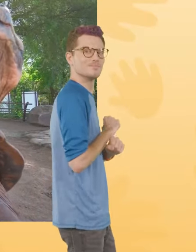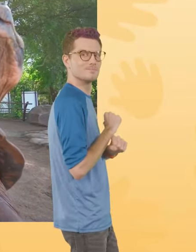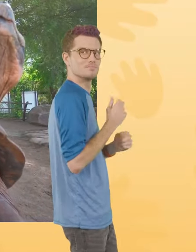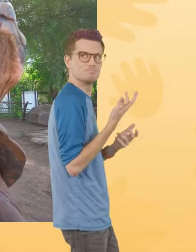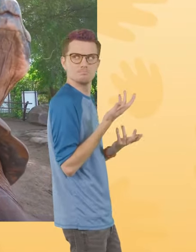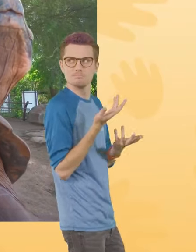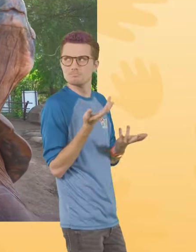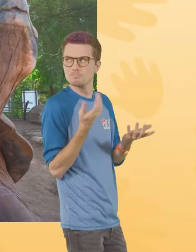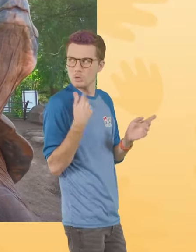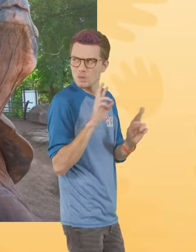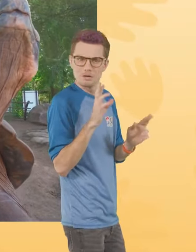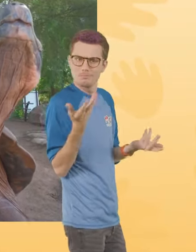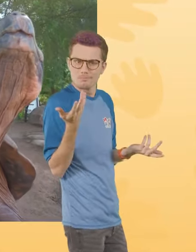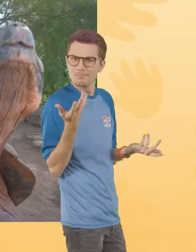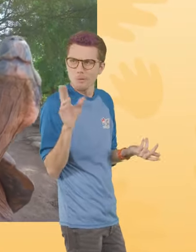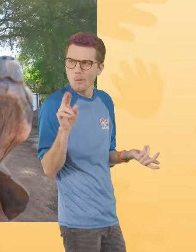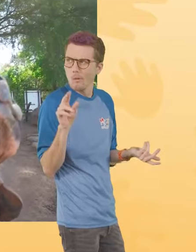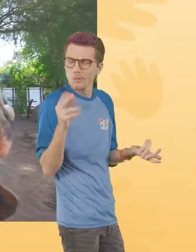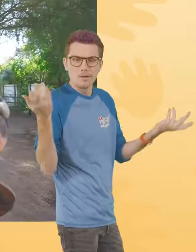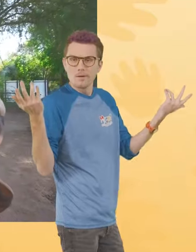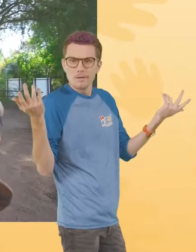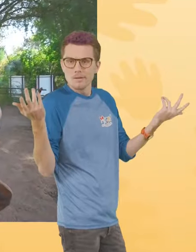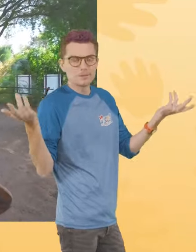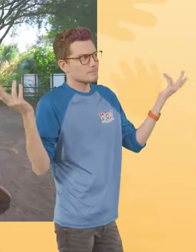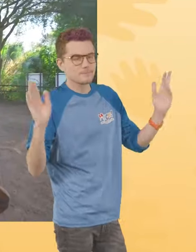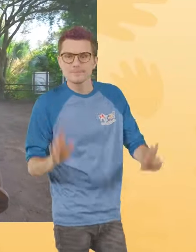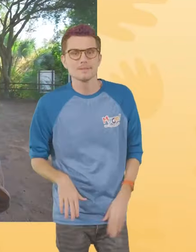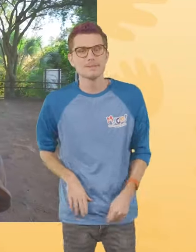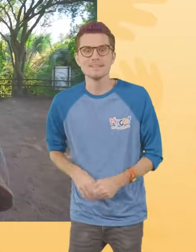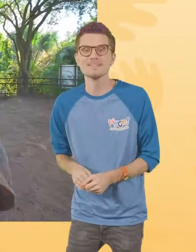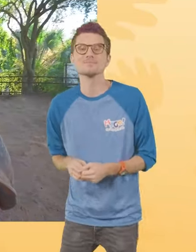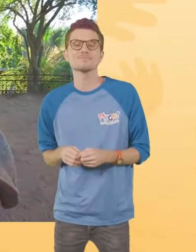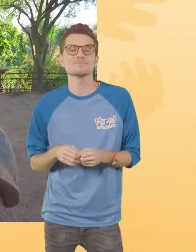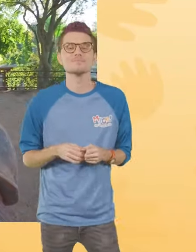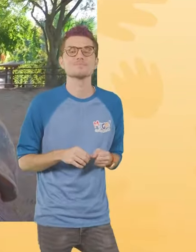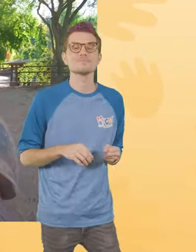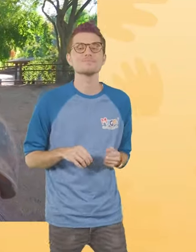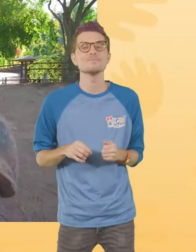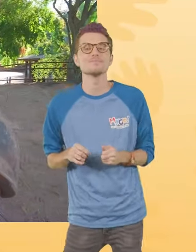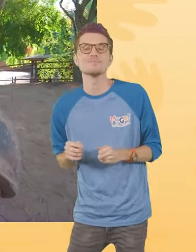Okay, my turn. I'm ready.